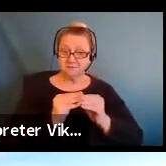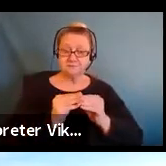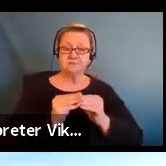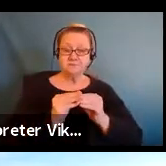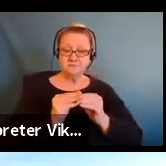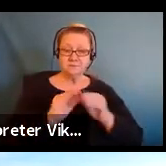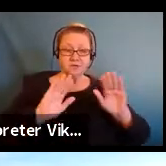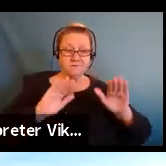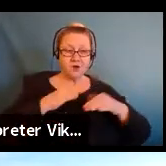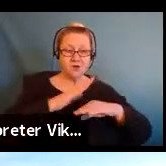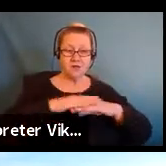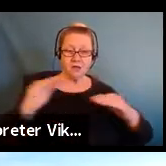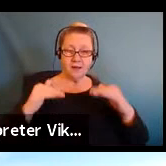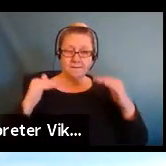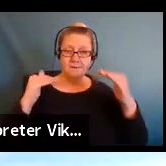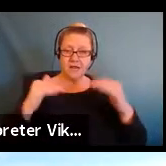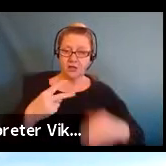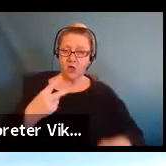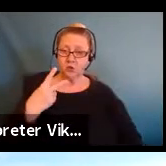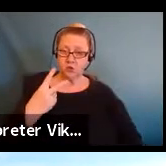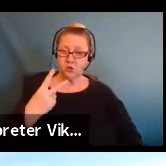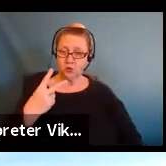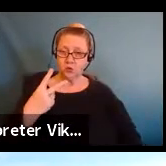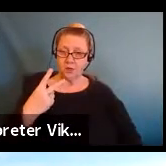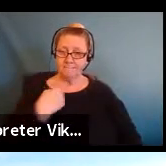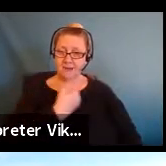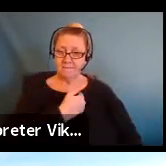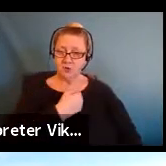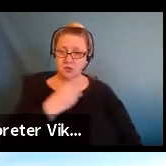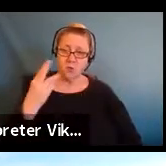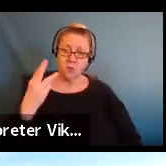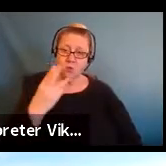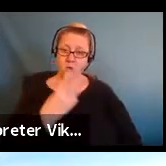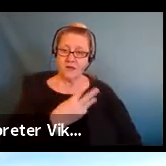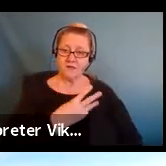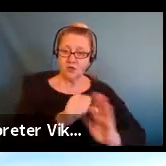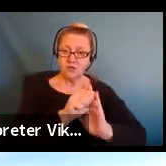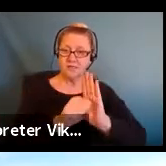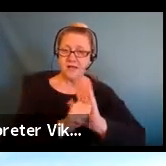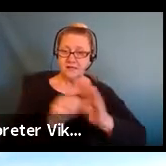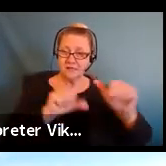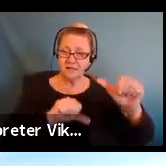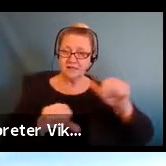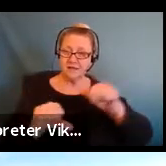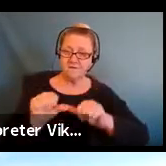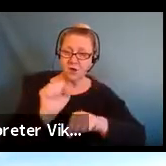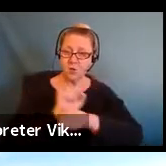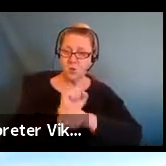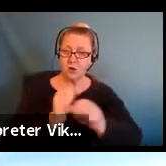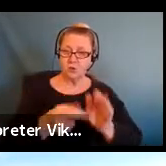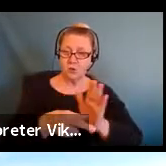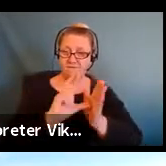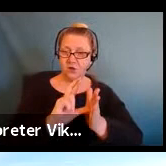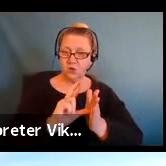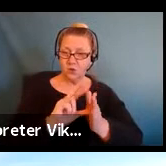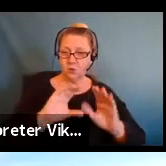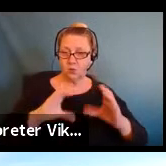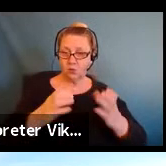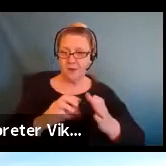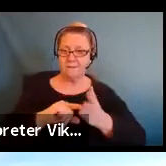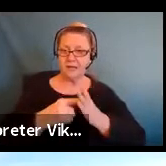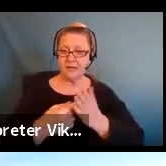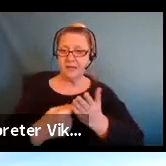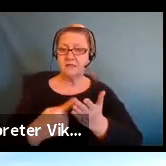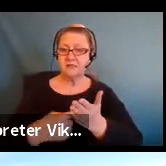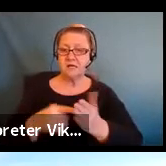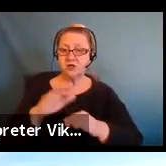update from 2 members of our Western State Scientific Review Work Group, and beginning a discussion